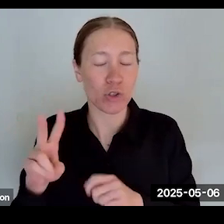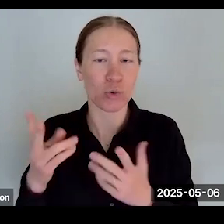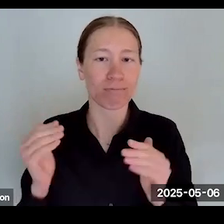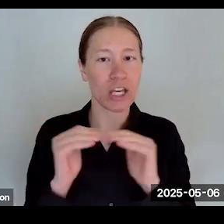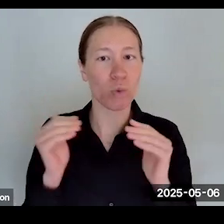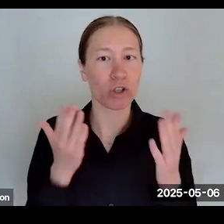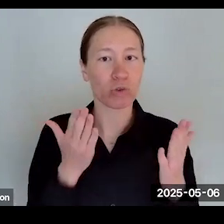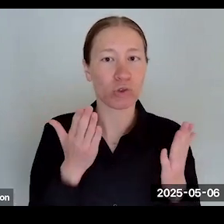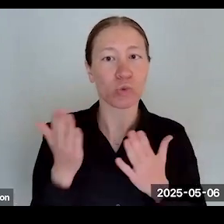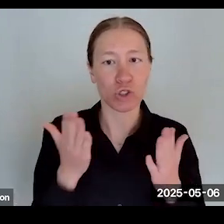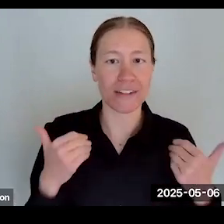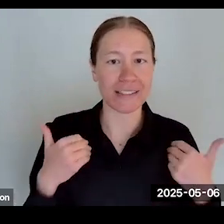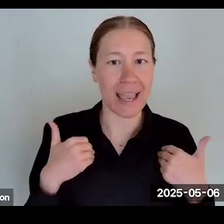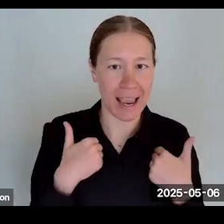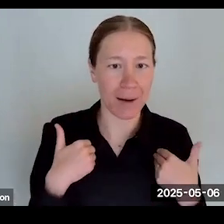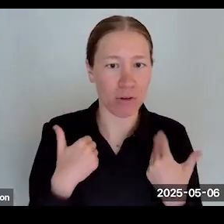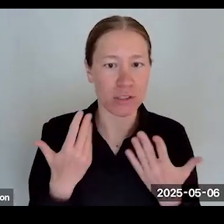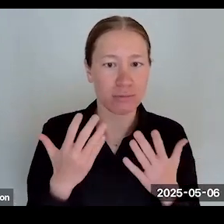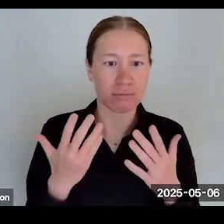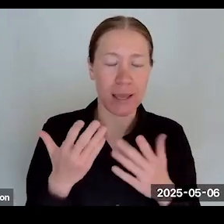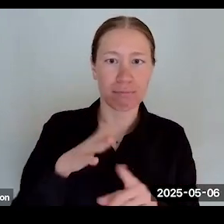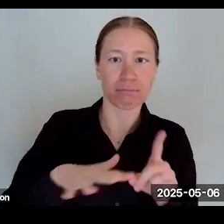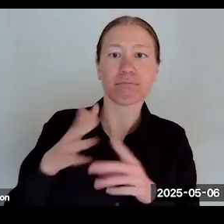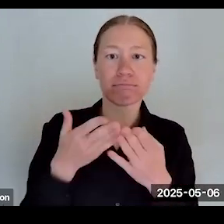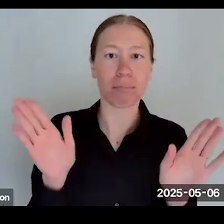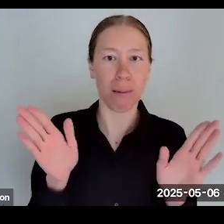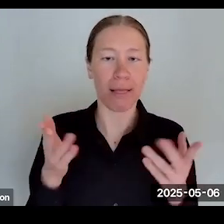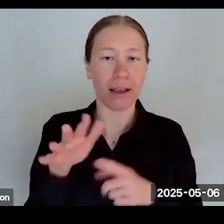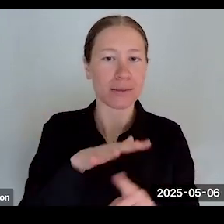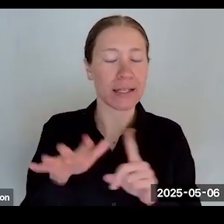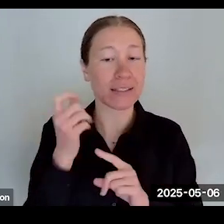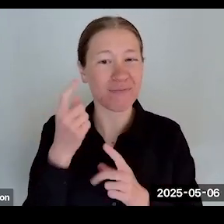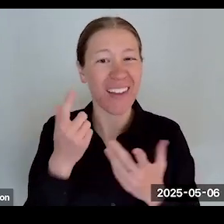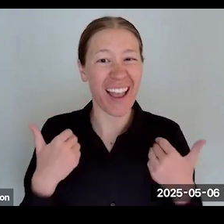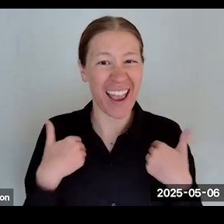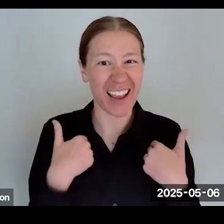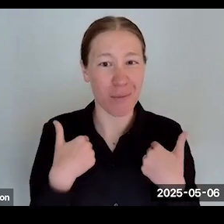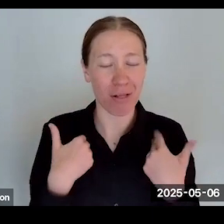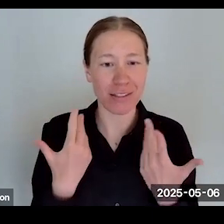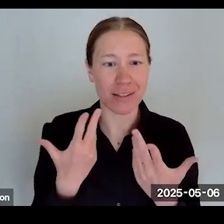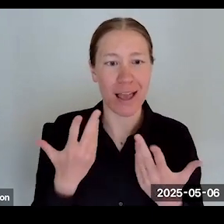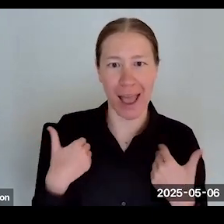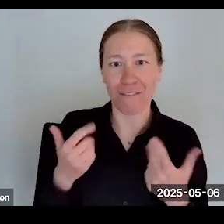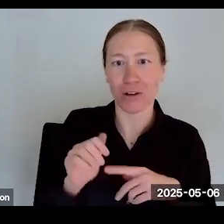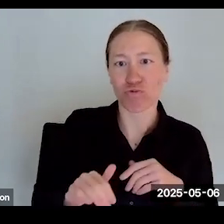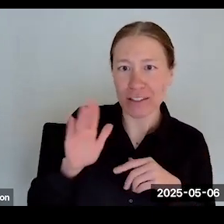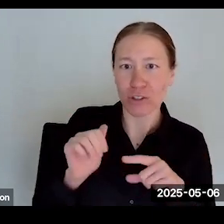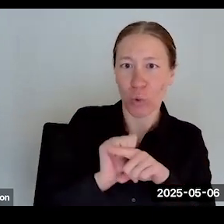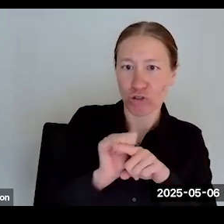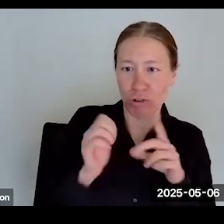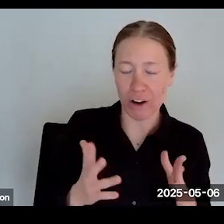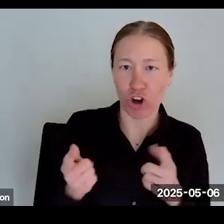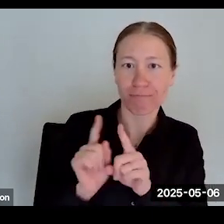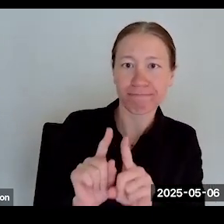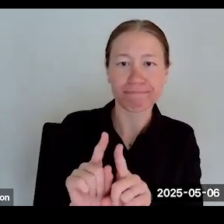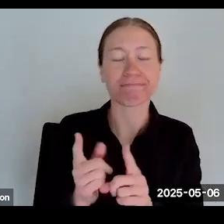for the purpose of training in public spaces. So these animals are accompanied by an animal raiser or a trainer with the intent that